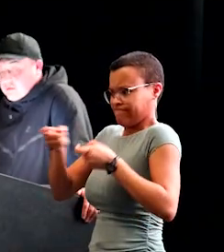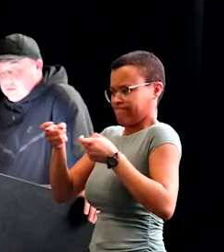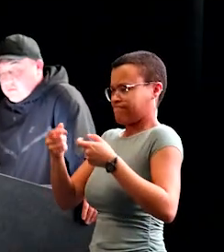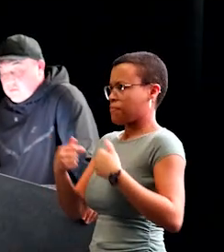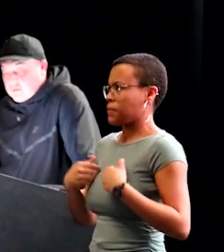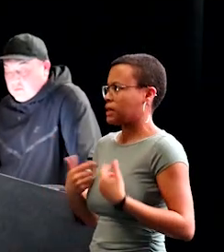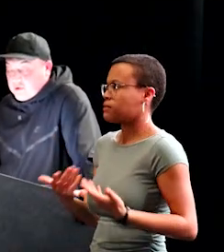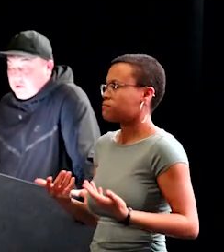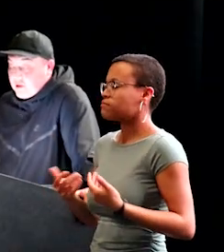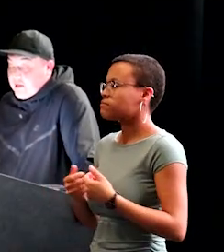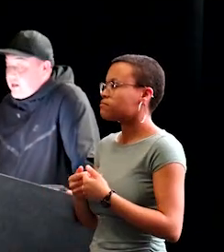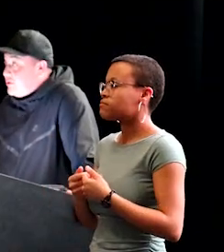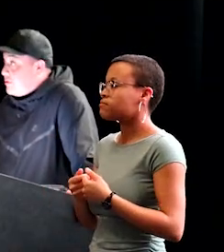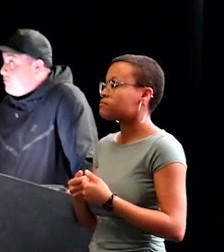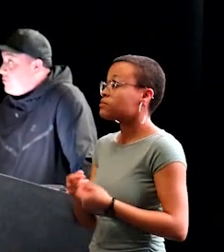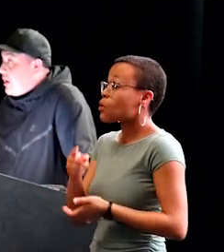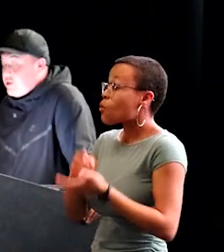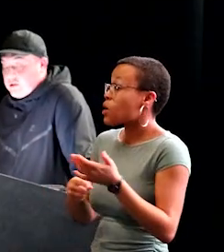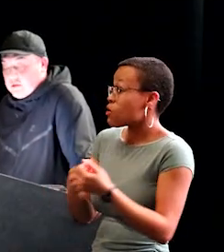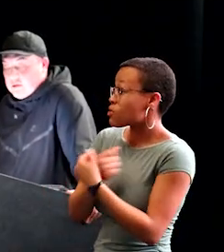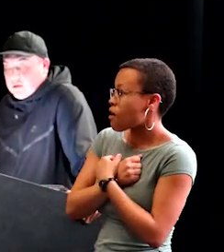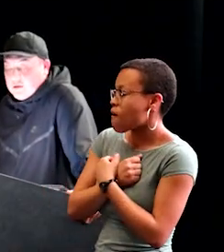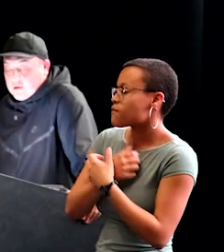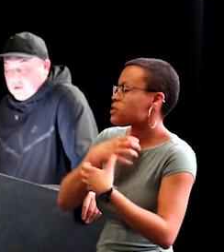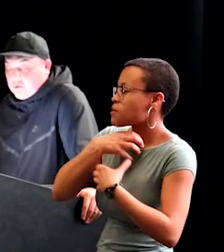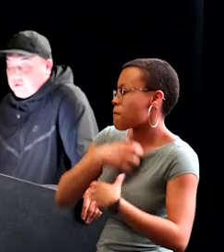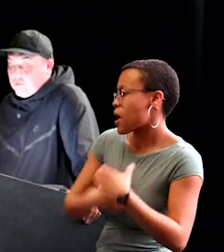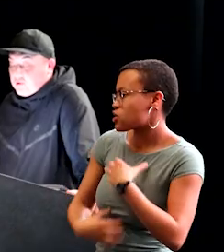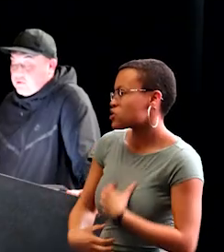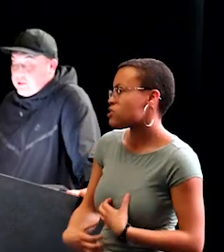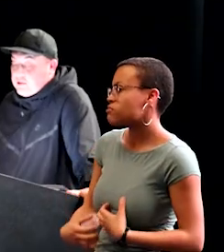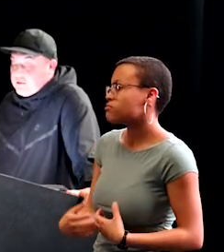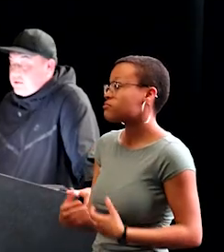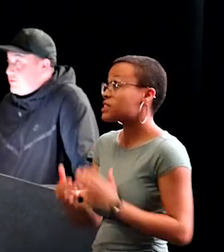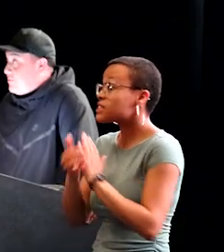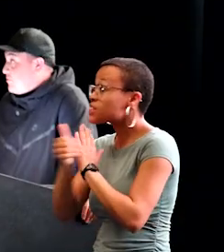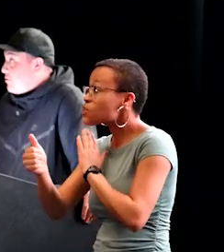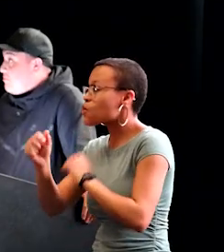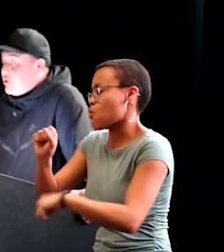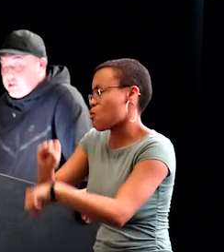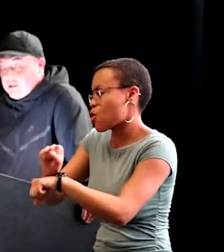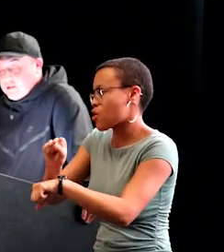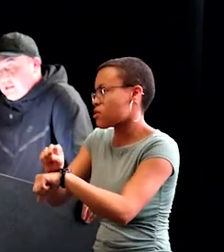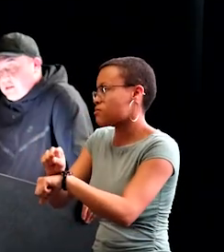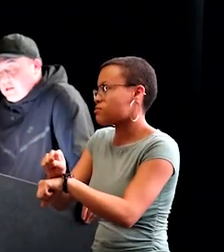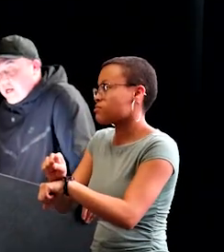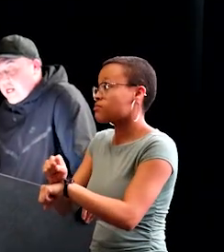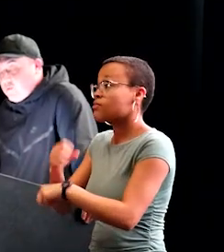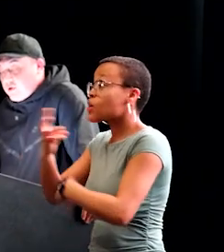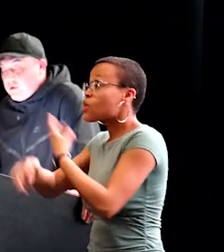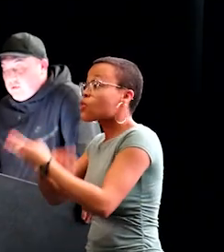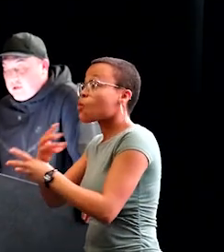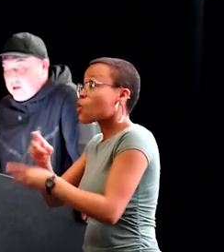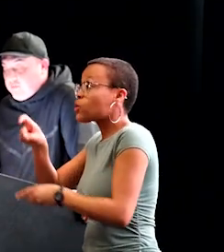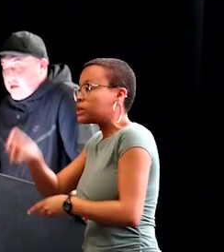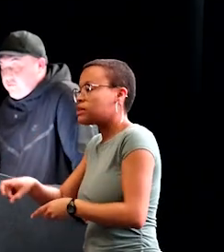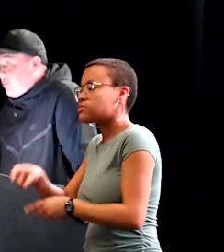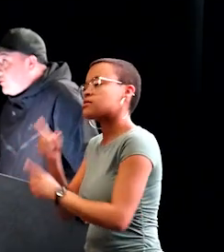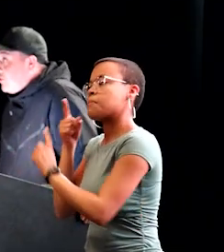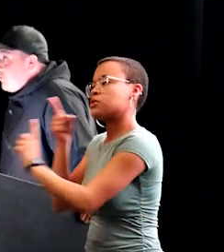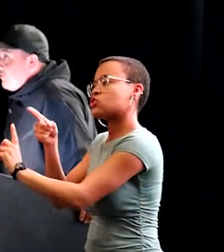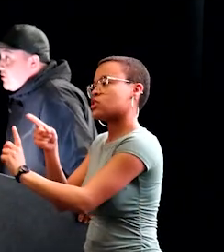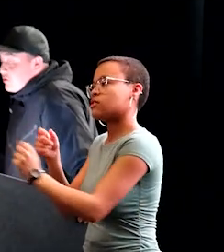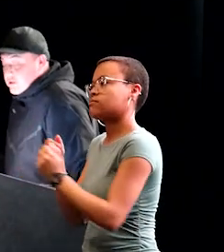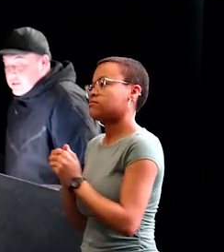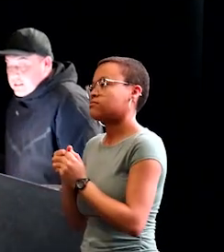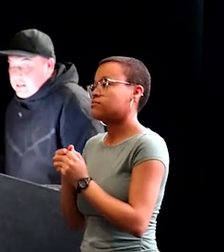passion. What you're good at is your vocation. What the world needs is your mission. And what you can get paid for is